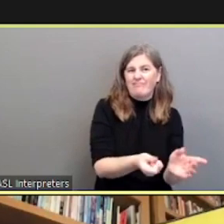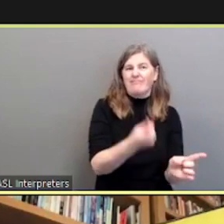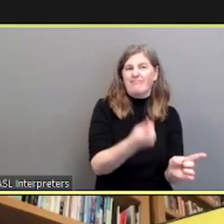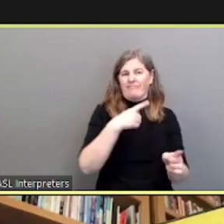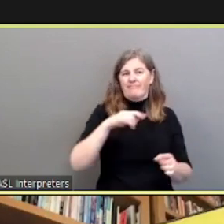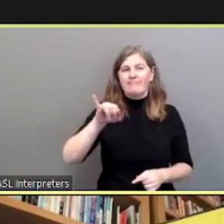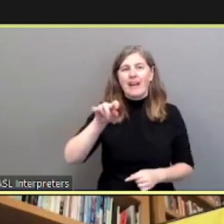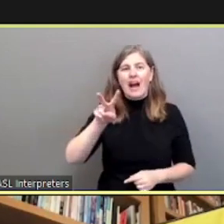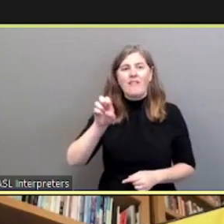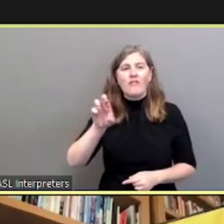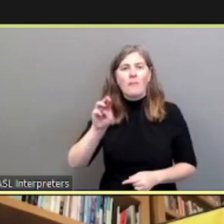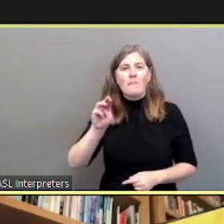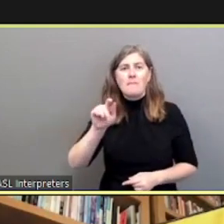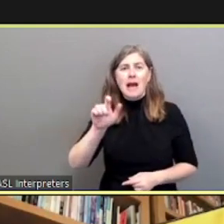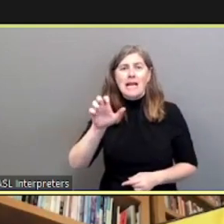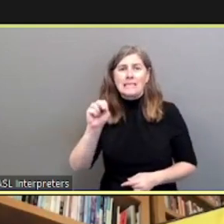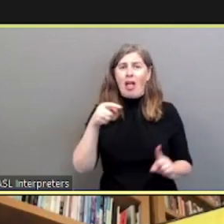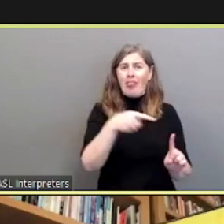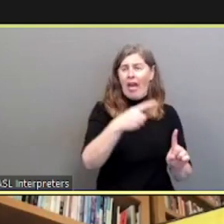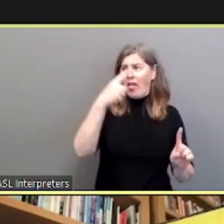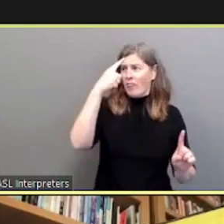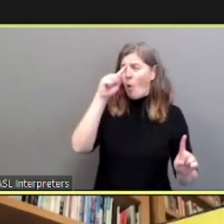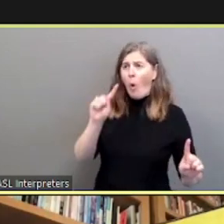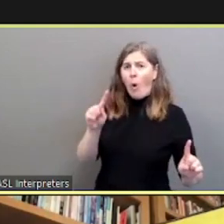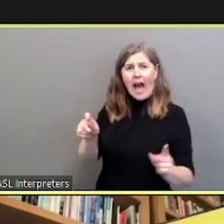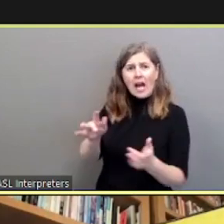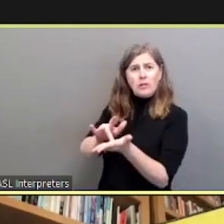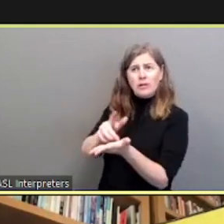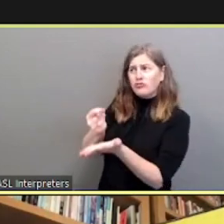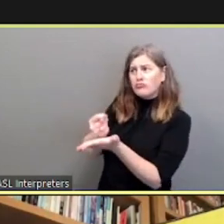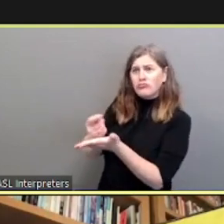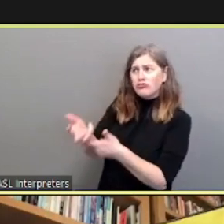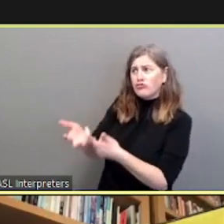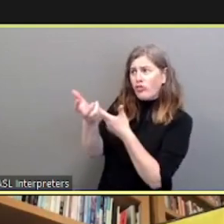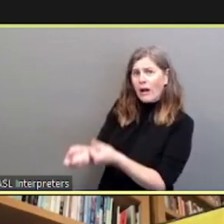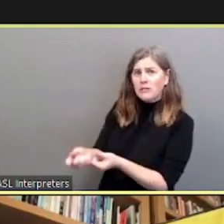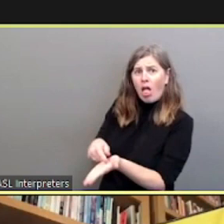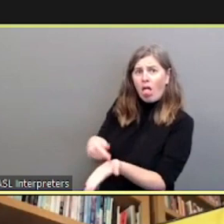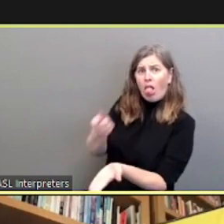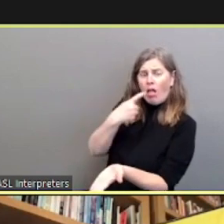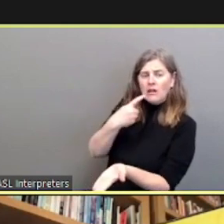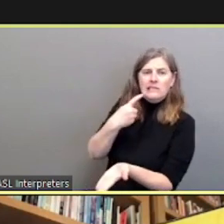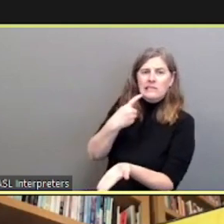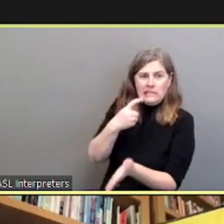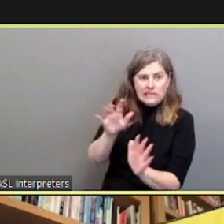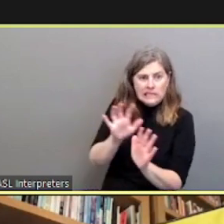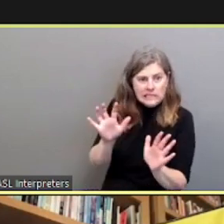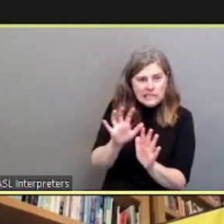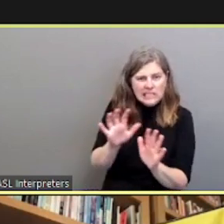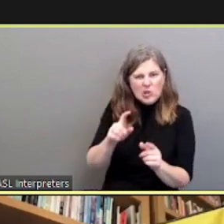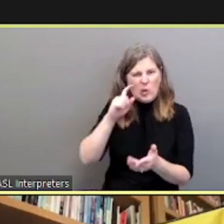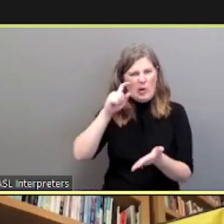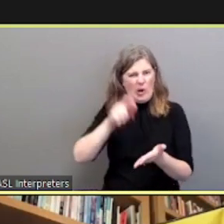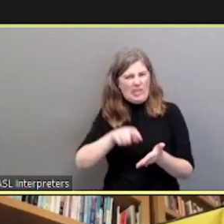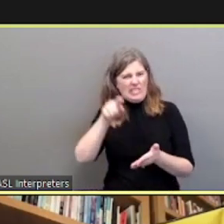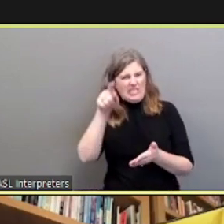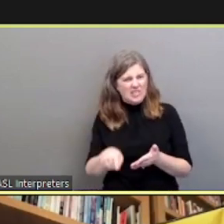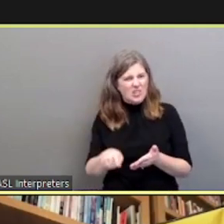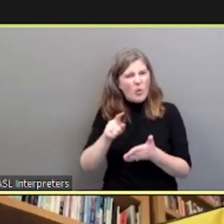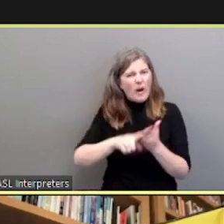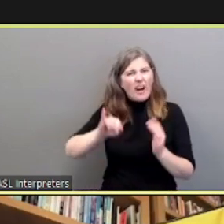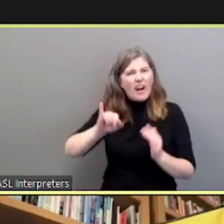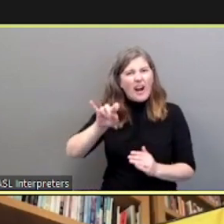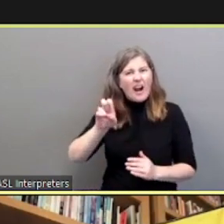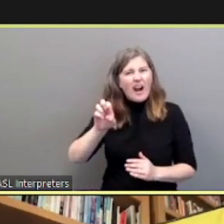ivermectin, thinking it was a reliable treatment for COVID. You can see the things here that it's used for. It's